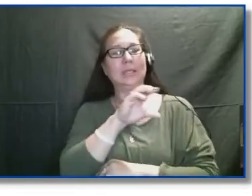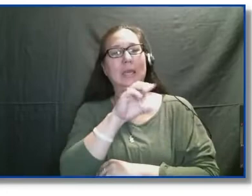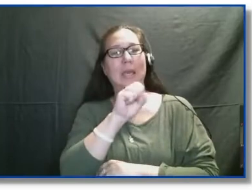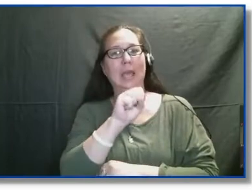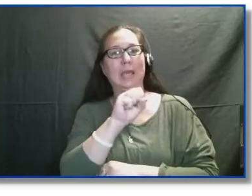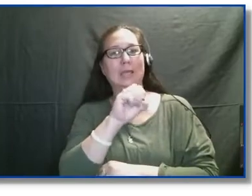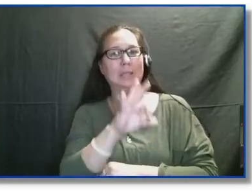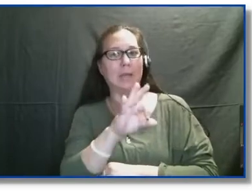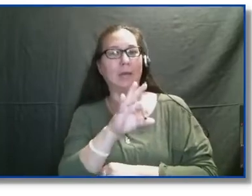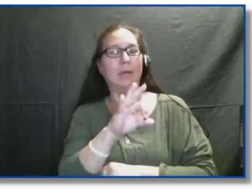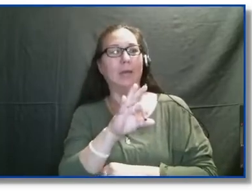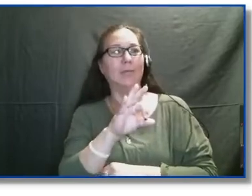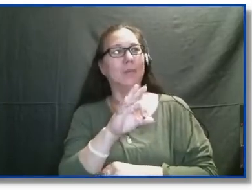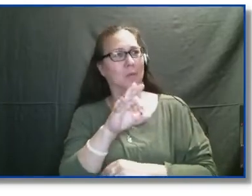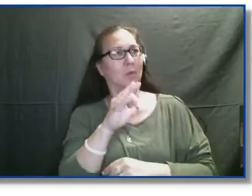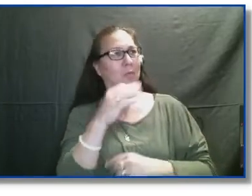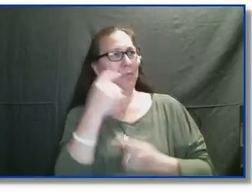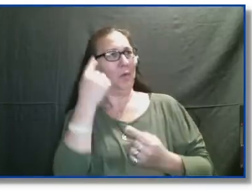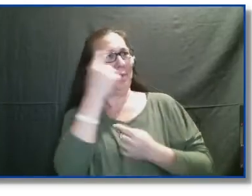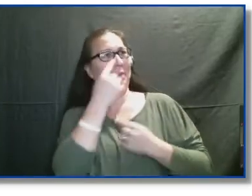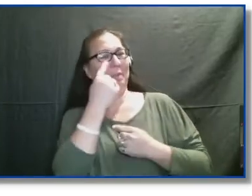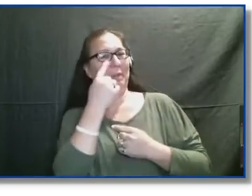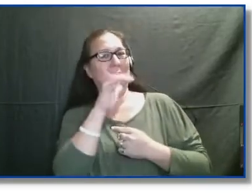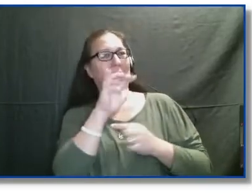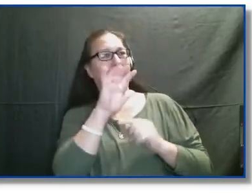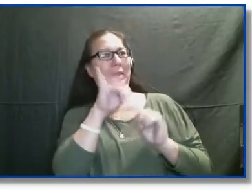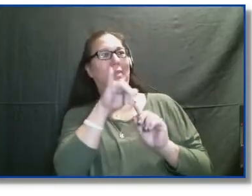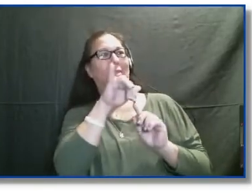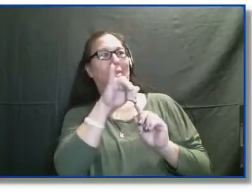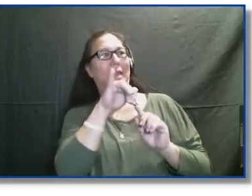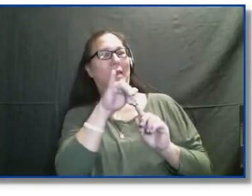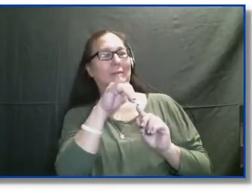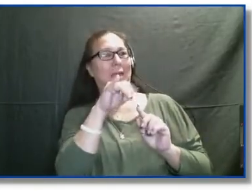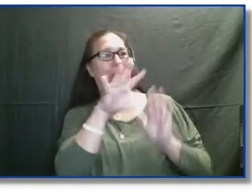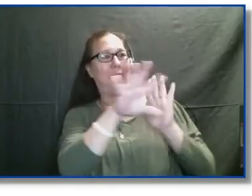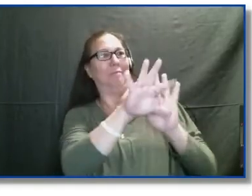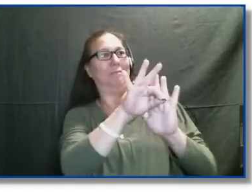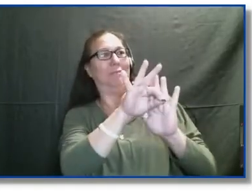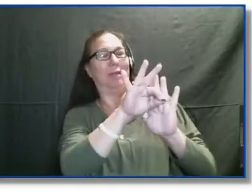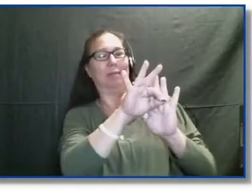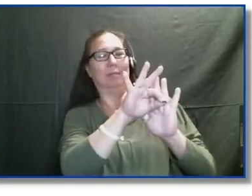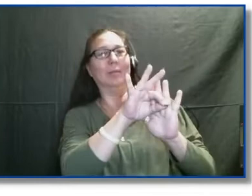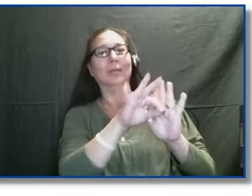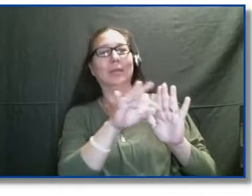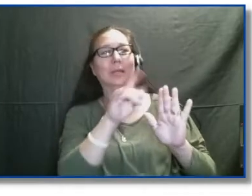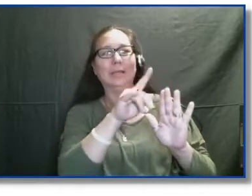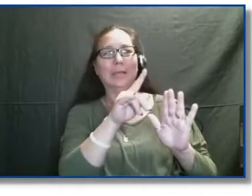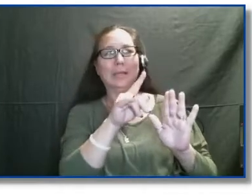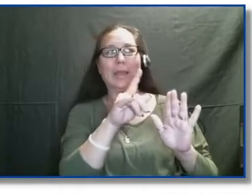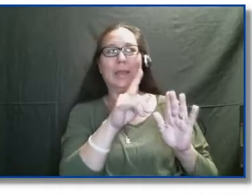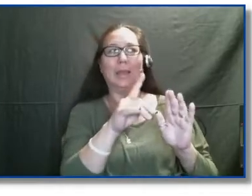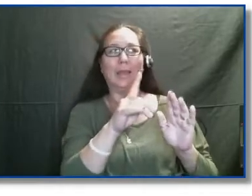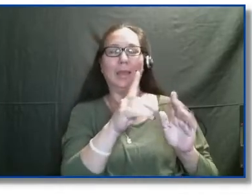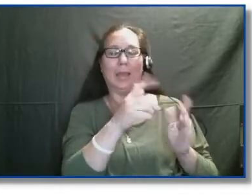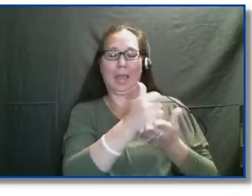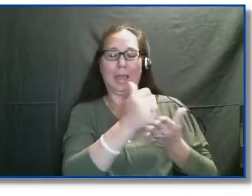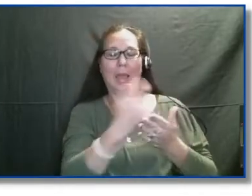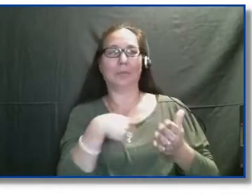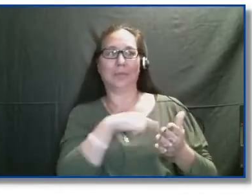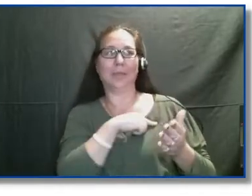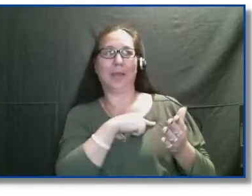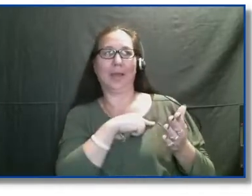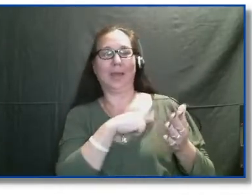we had no idea how to do that, and they created an algorithm, and they had a technical know-how to help us do that. So thank you for that.